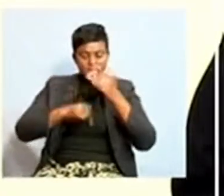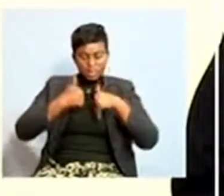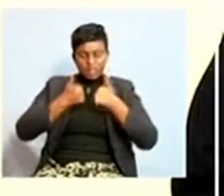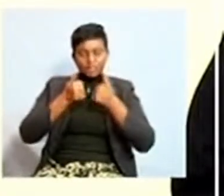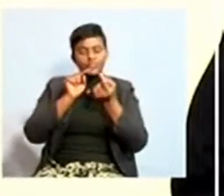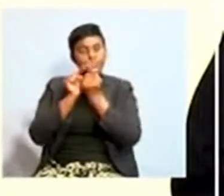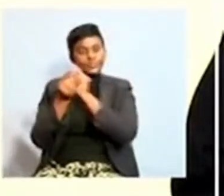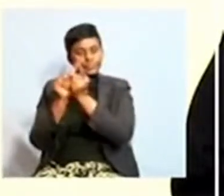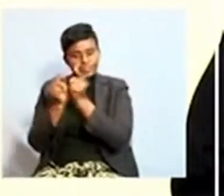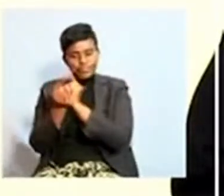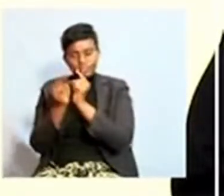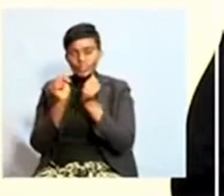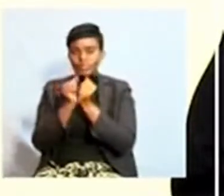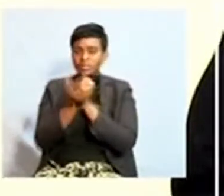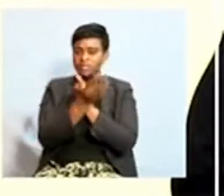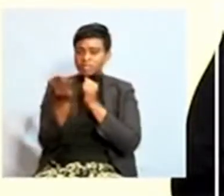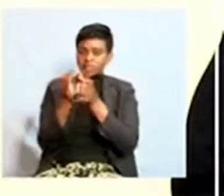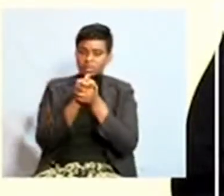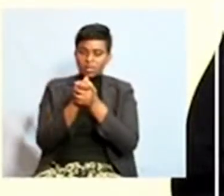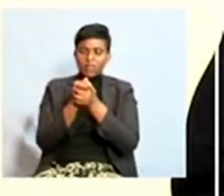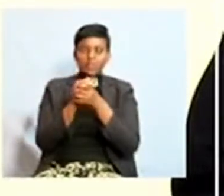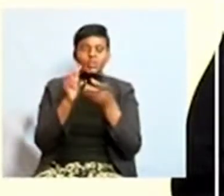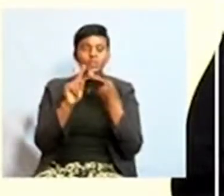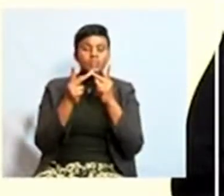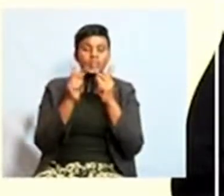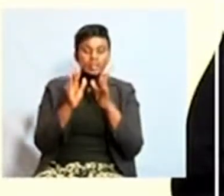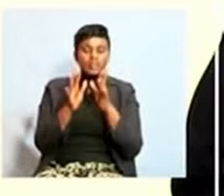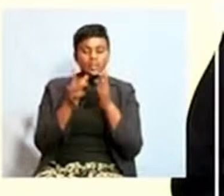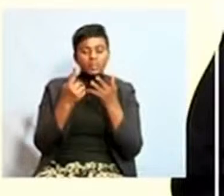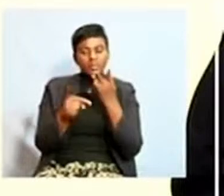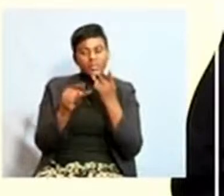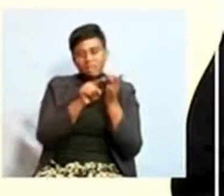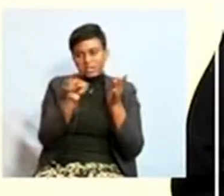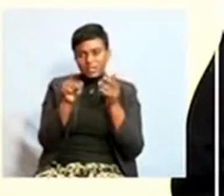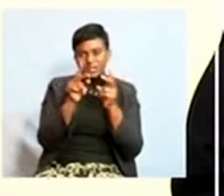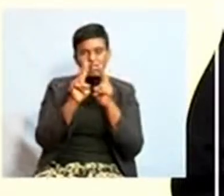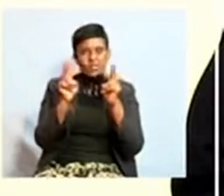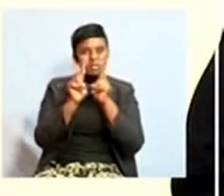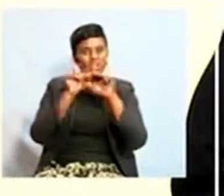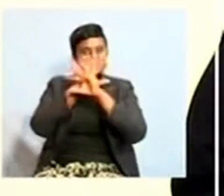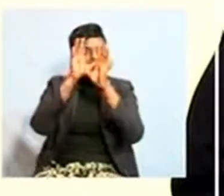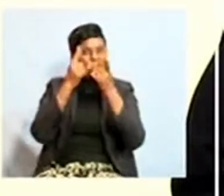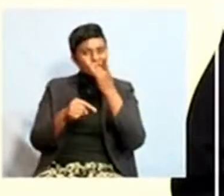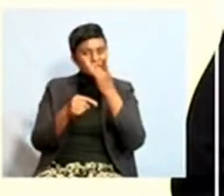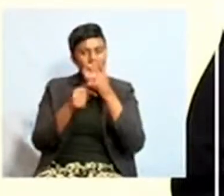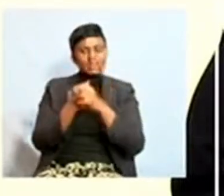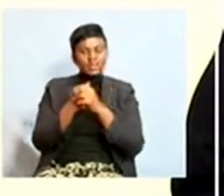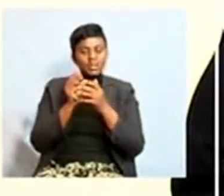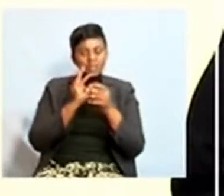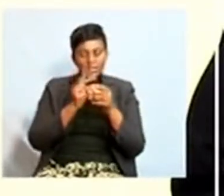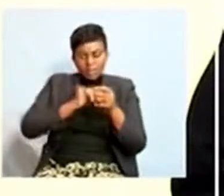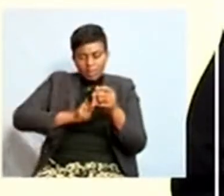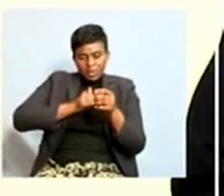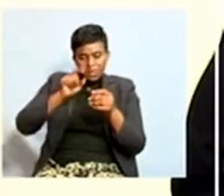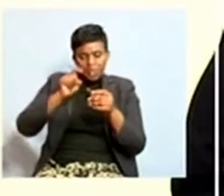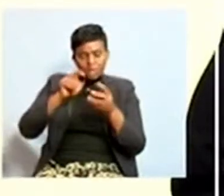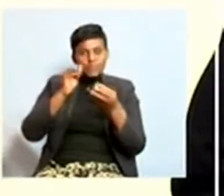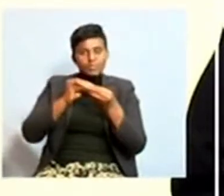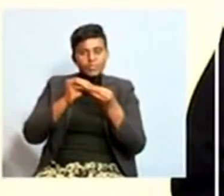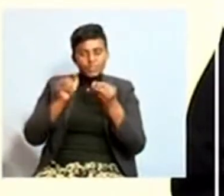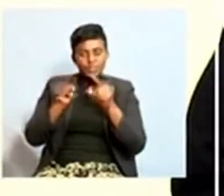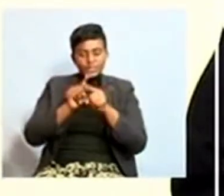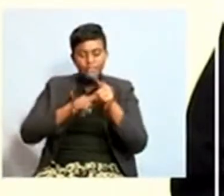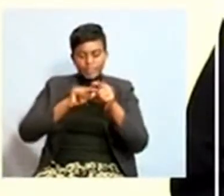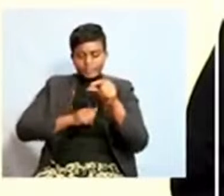meeting with cooperating partners, what was very clear was that we needed to, as